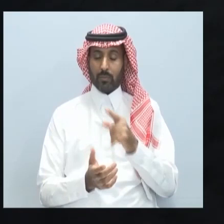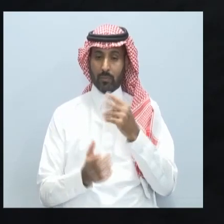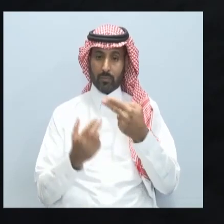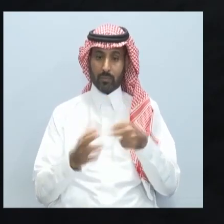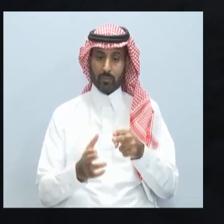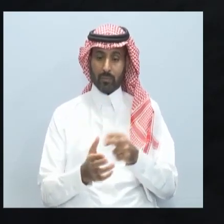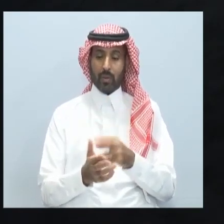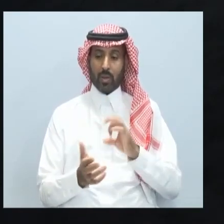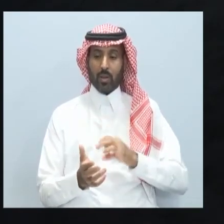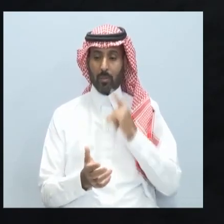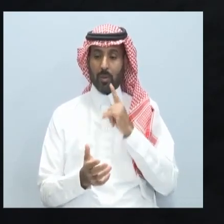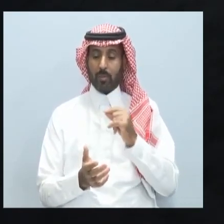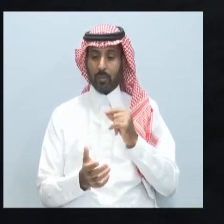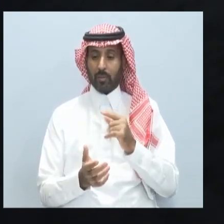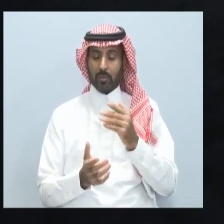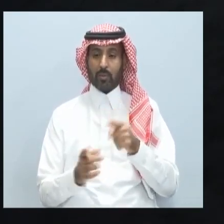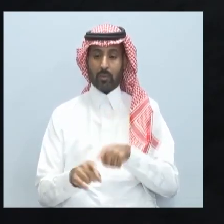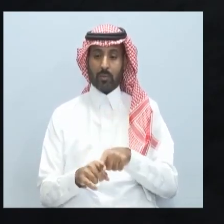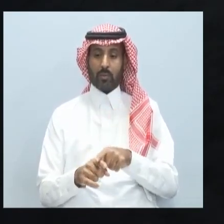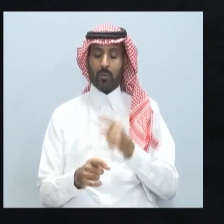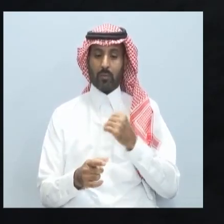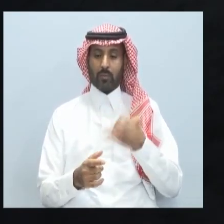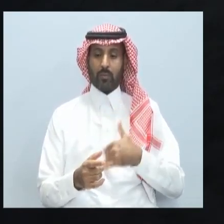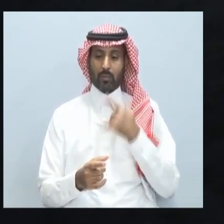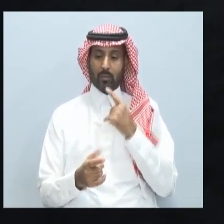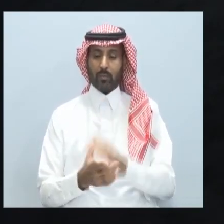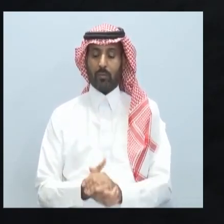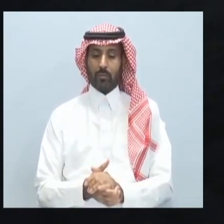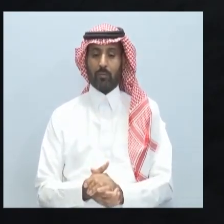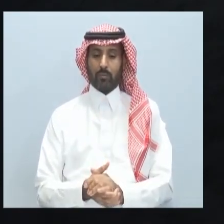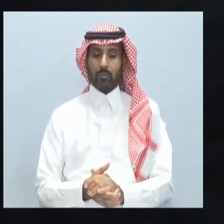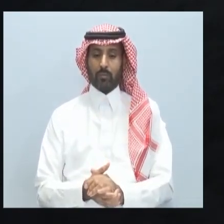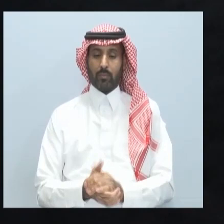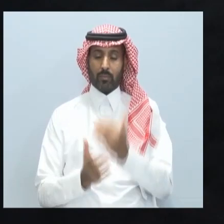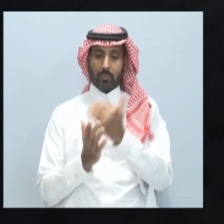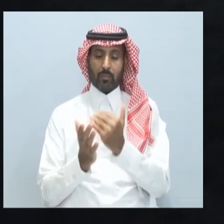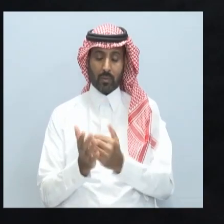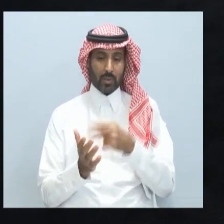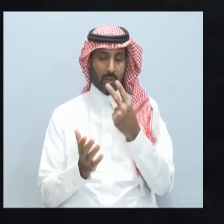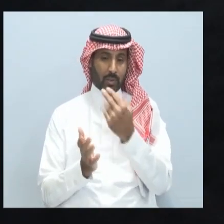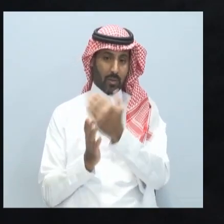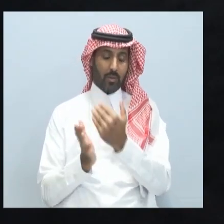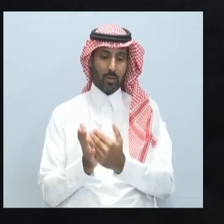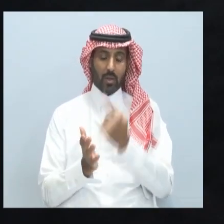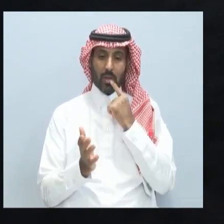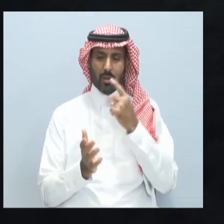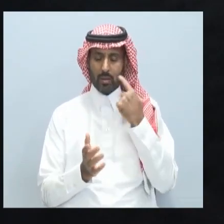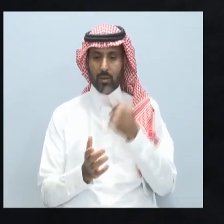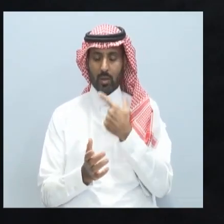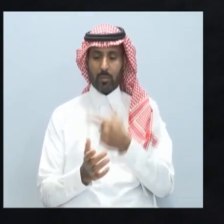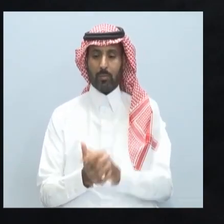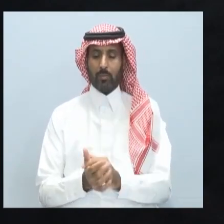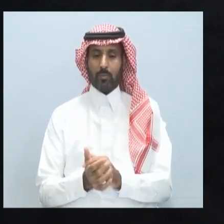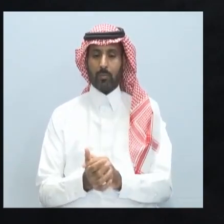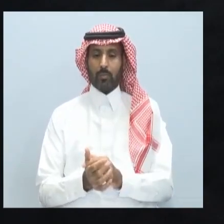introduction, I love my best friends. It was about my feelings towards my friends. We have the second part, which is anytime I mention